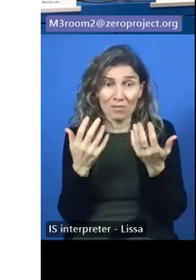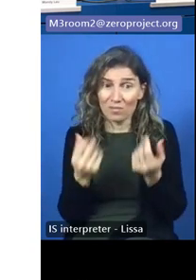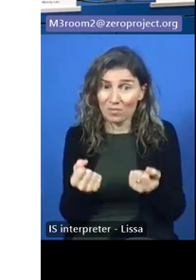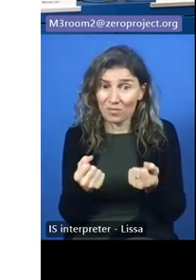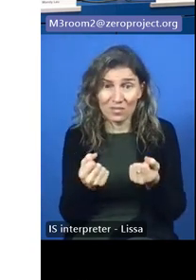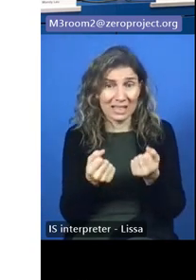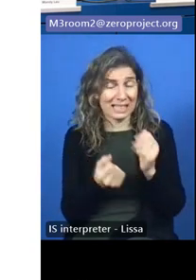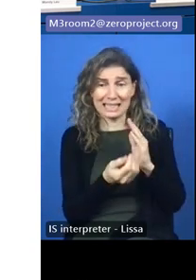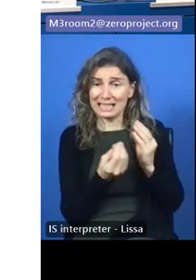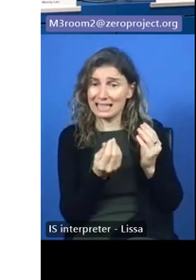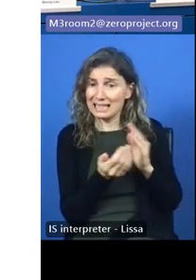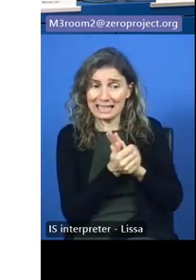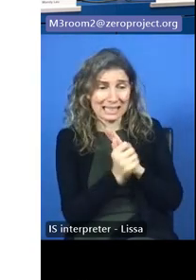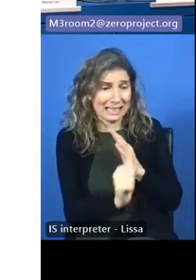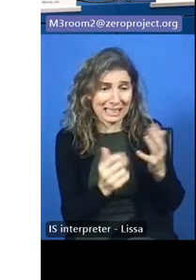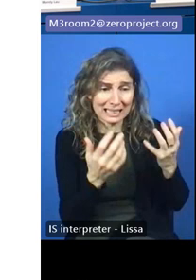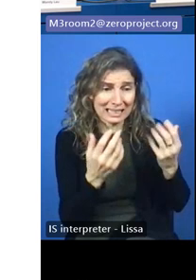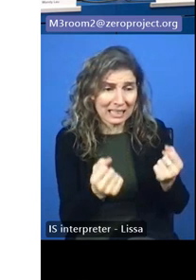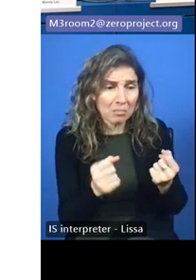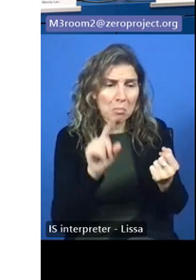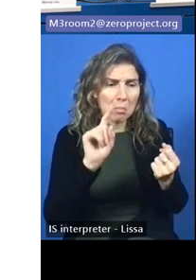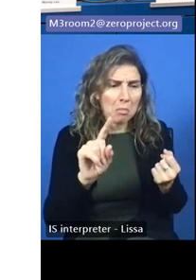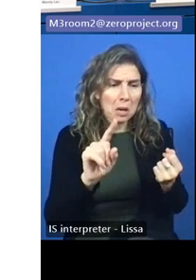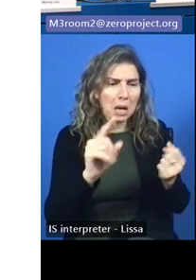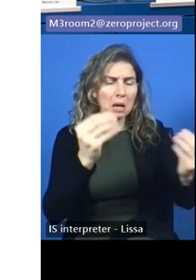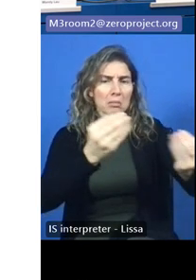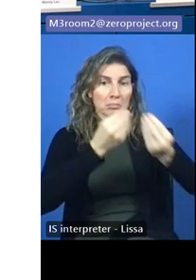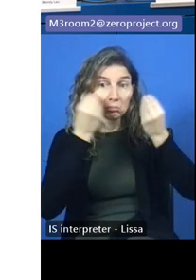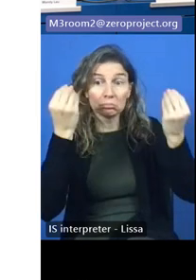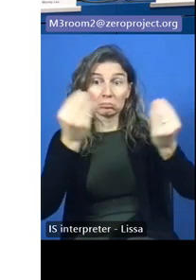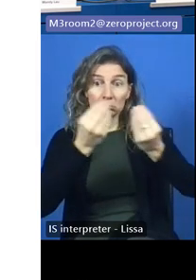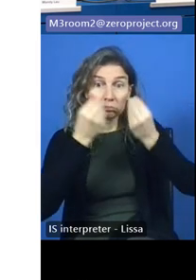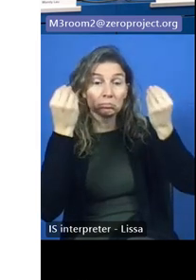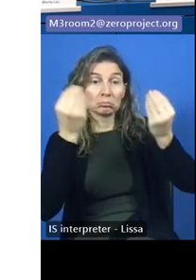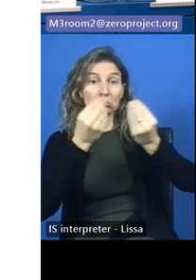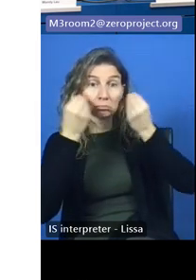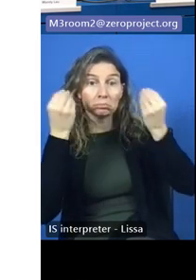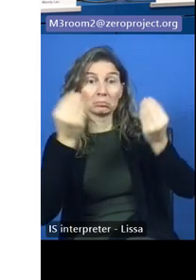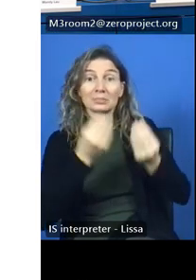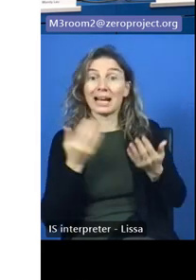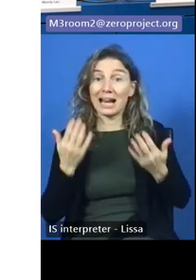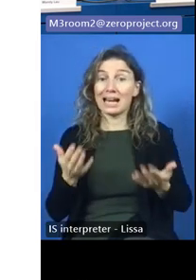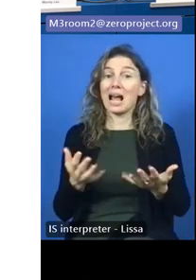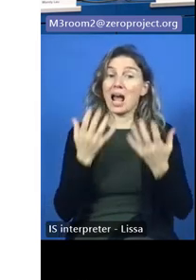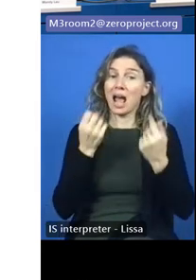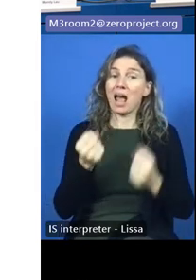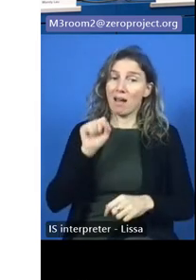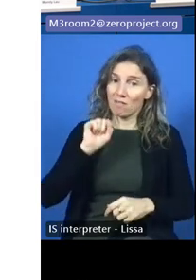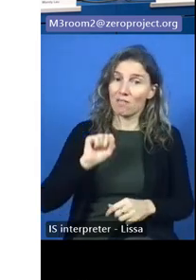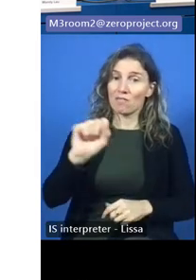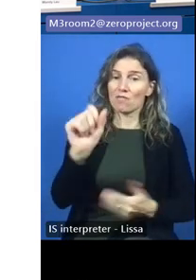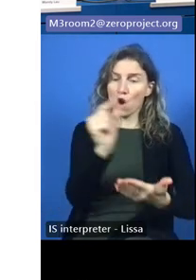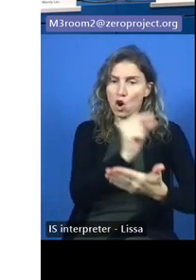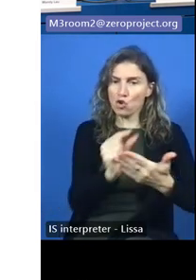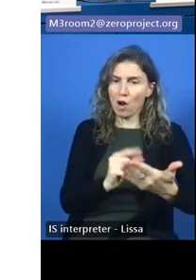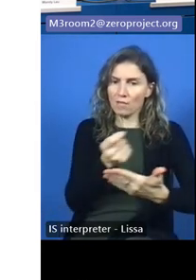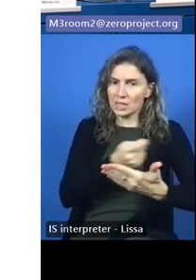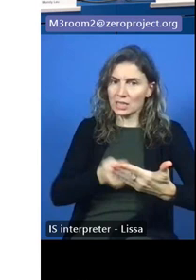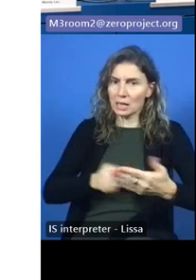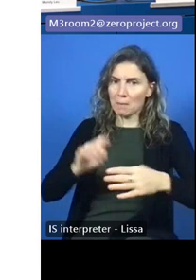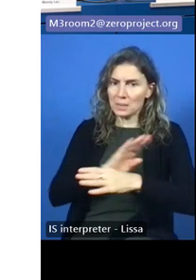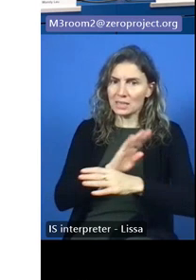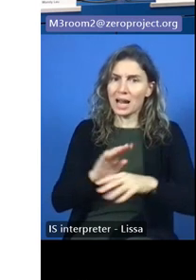completing training and benefiting from mentorship, Halima now runs her own online graphic design business. She can earn